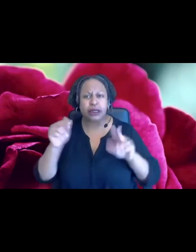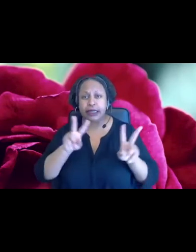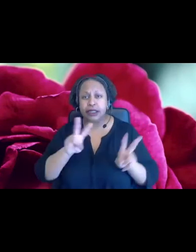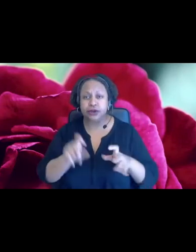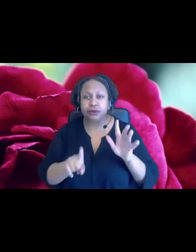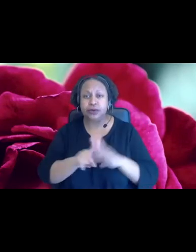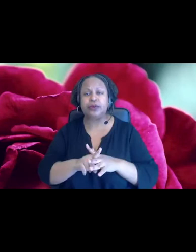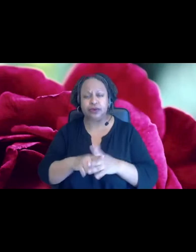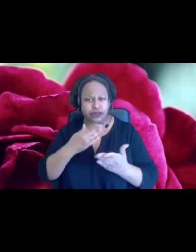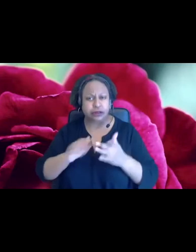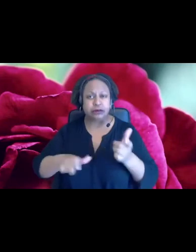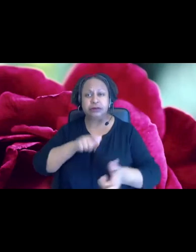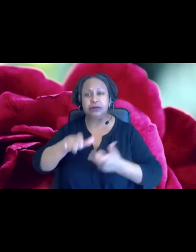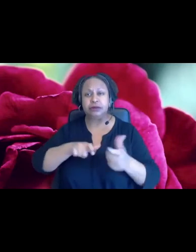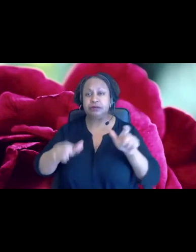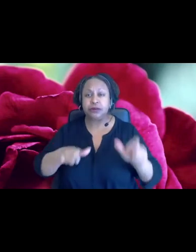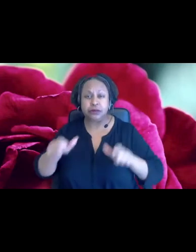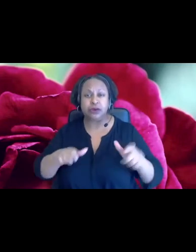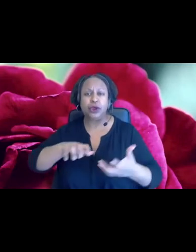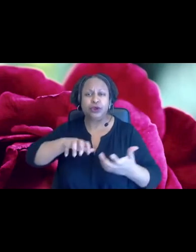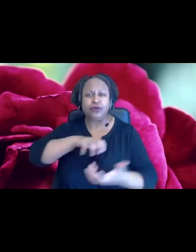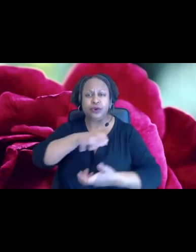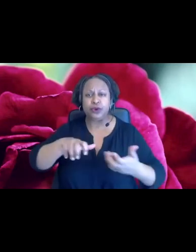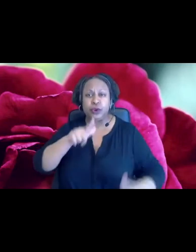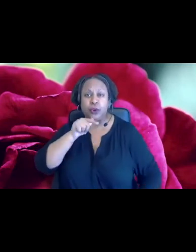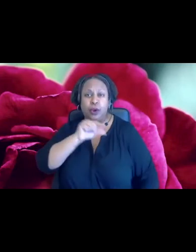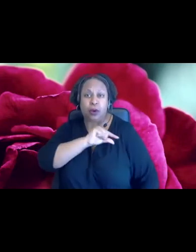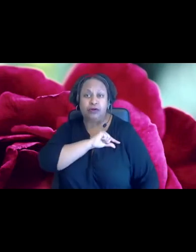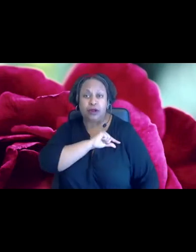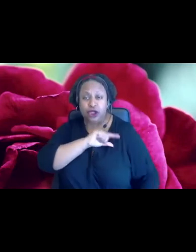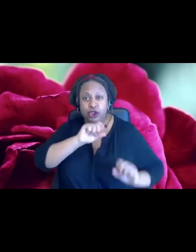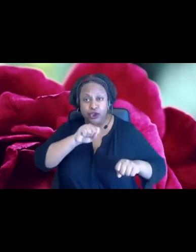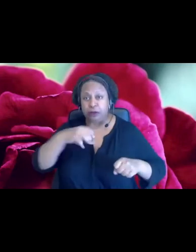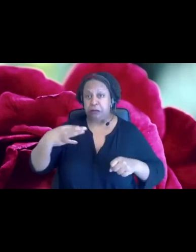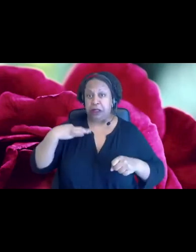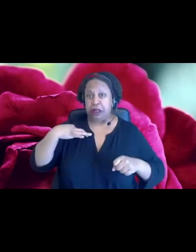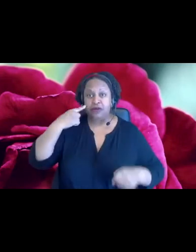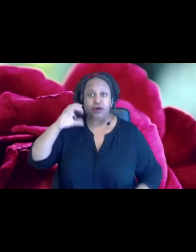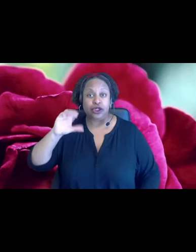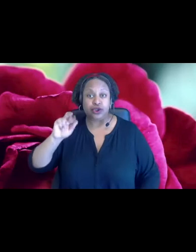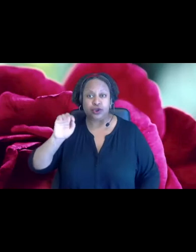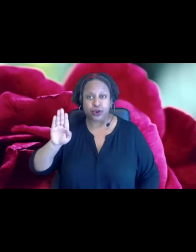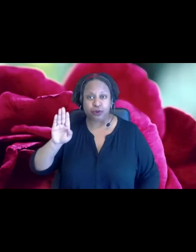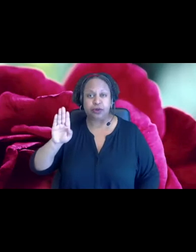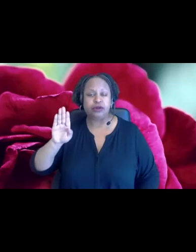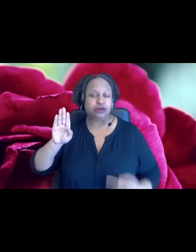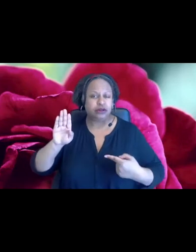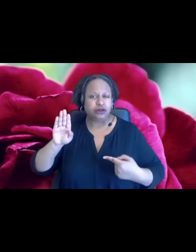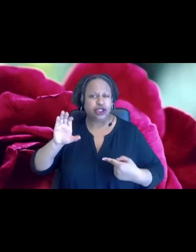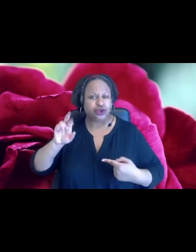about who qualified for CERB the emergency